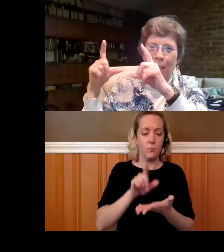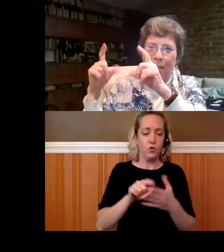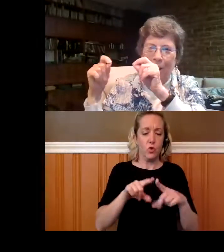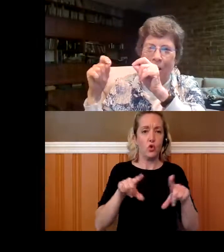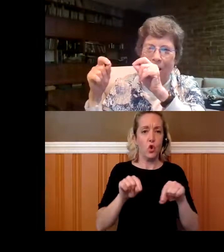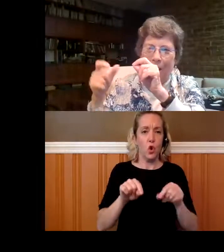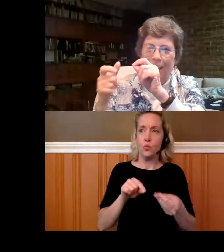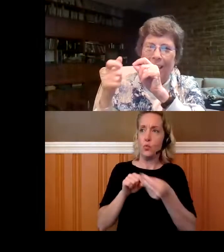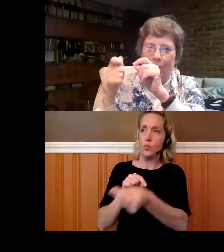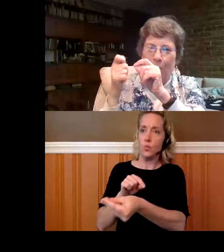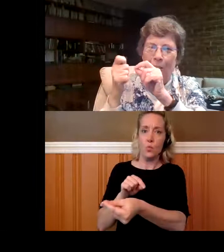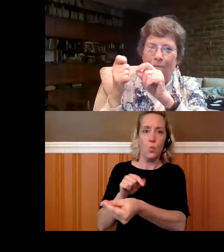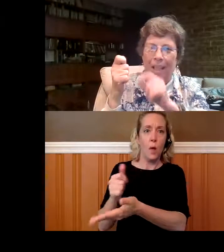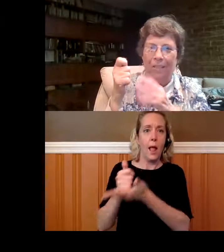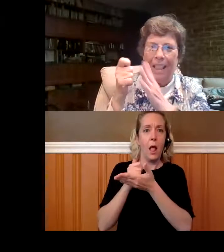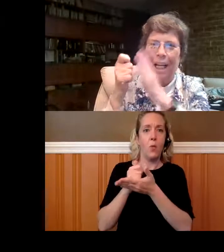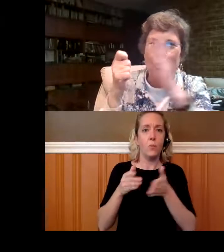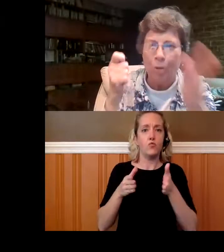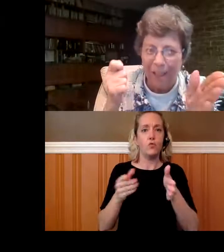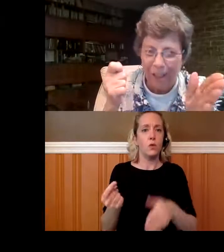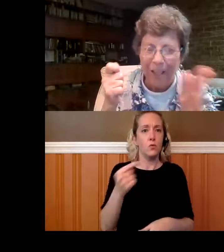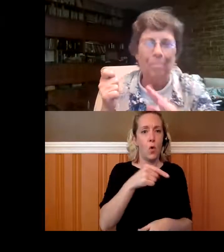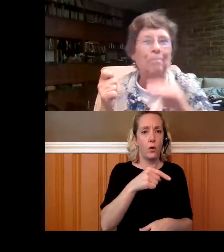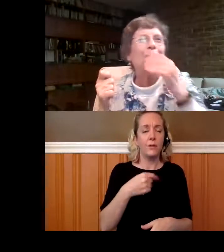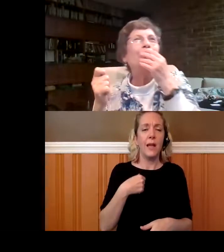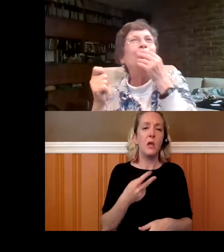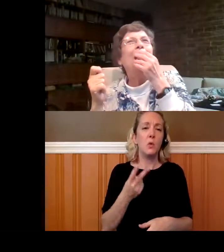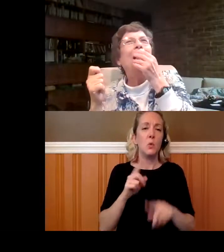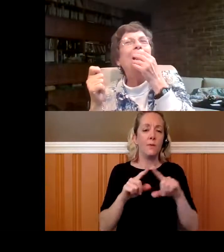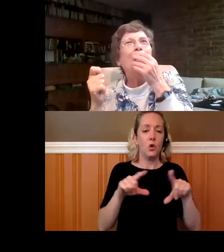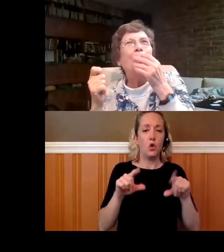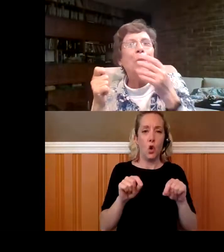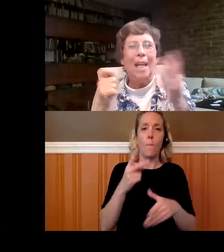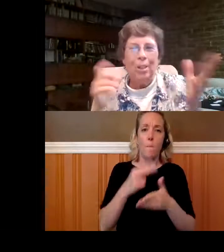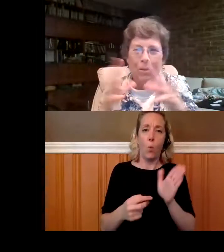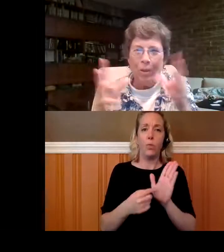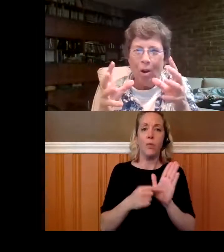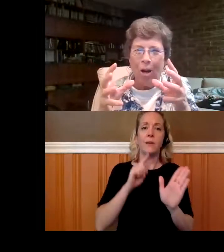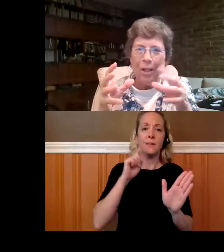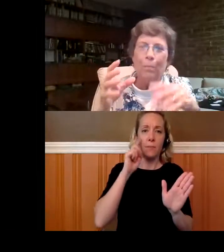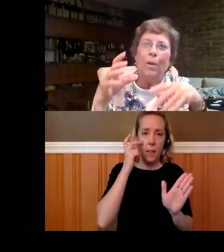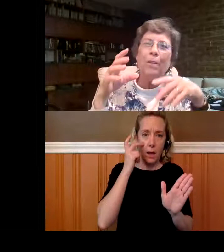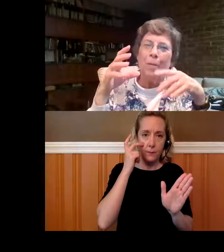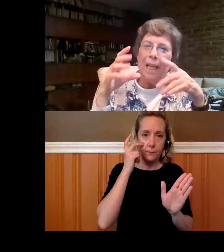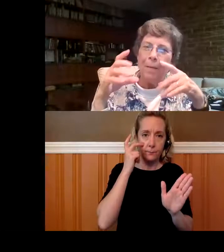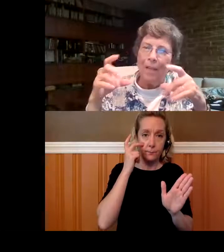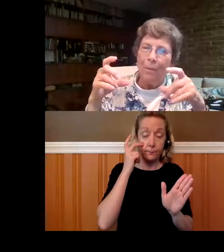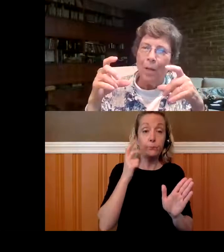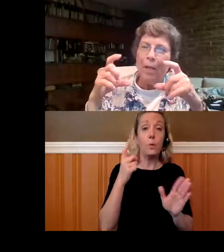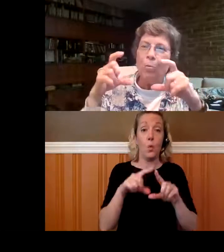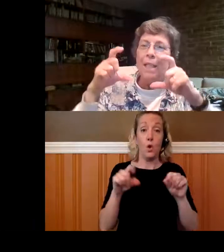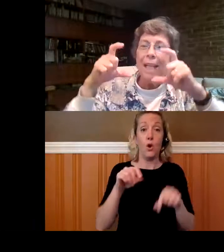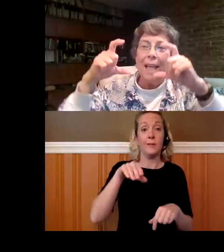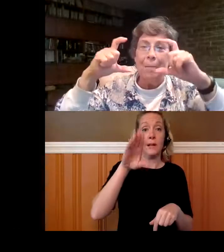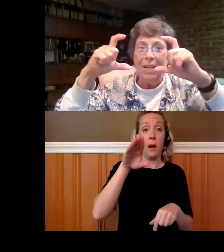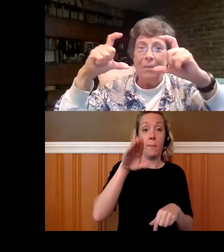cross the street. So we had 2 different cards. Both of them said I'm deaf and blind. One said I'm deaf and blind on the top. And we found